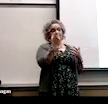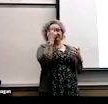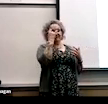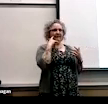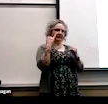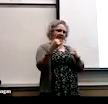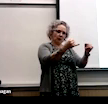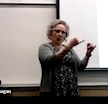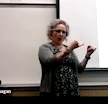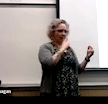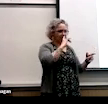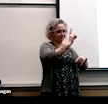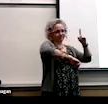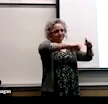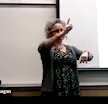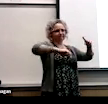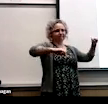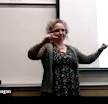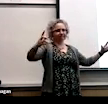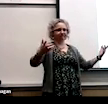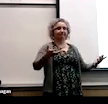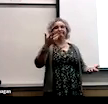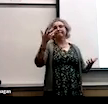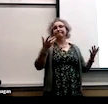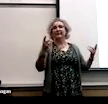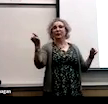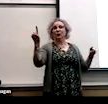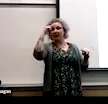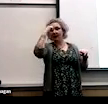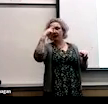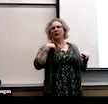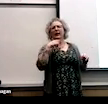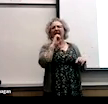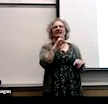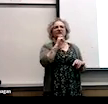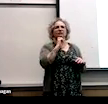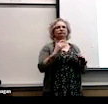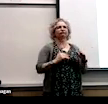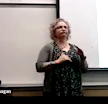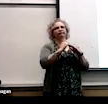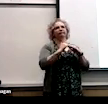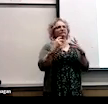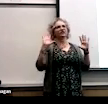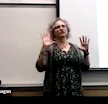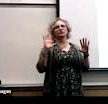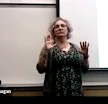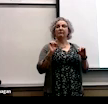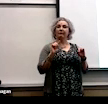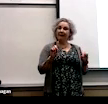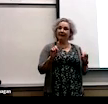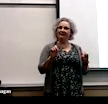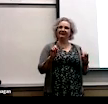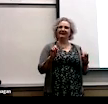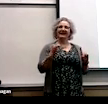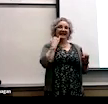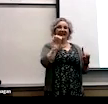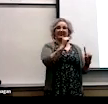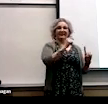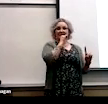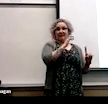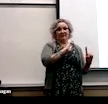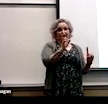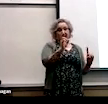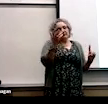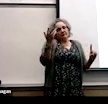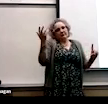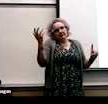dramatically. You might have a policy about age, but it might need to change if your patient is unstable or not ready to transition. It makes a lot of sense for them to just walk out the door when